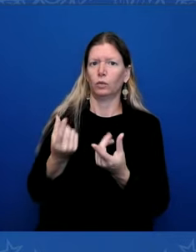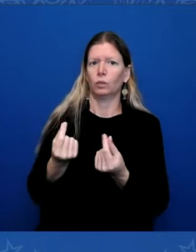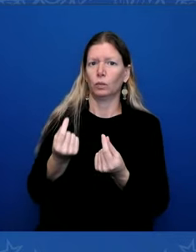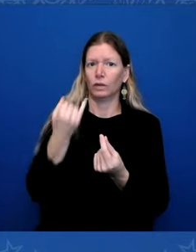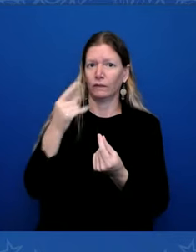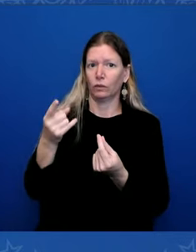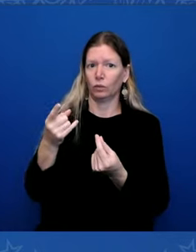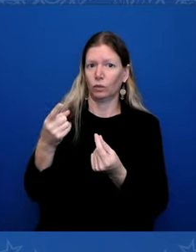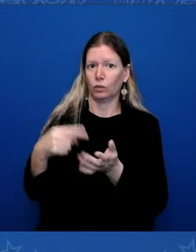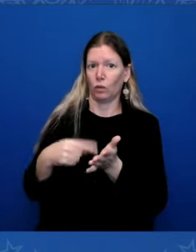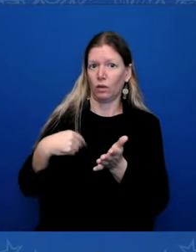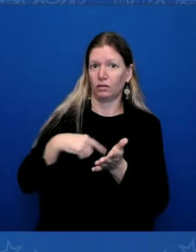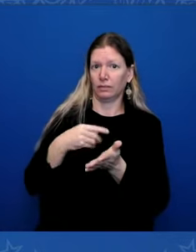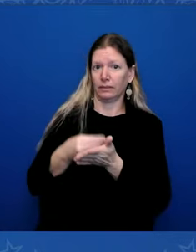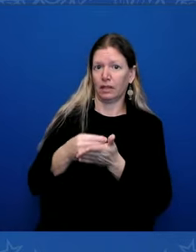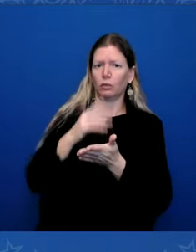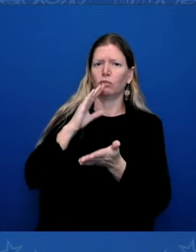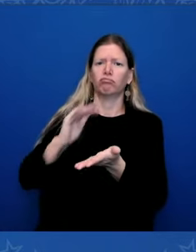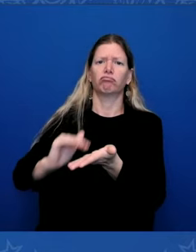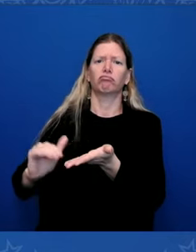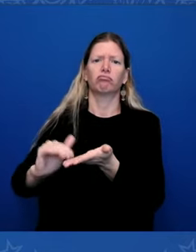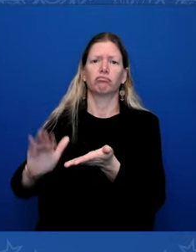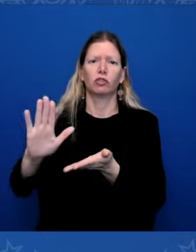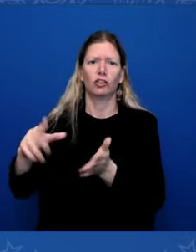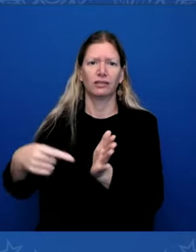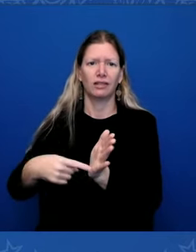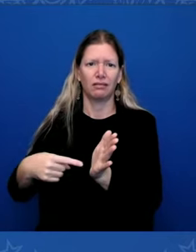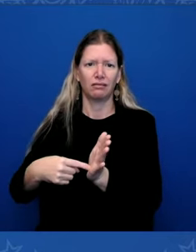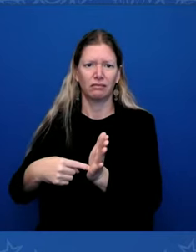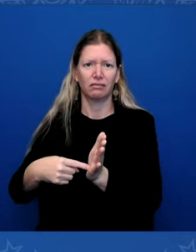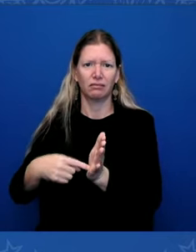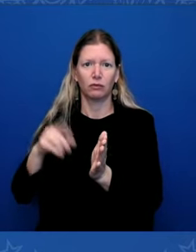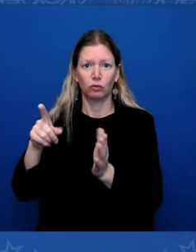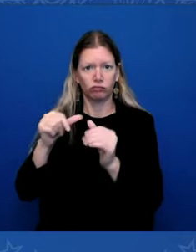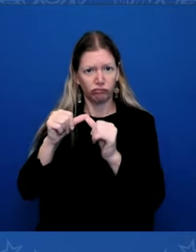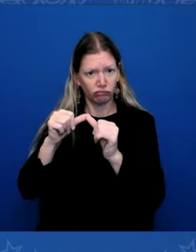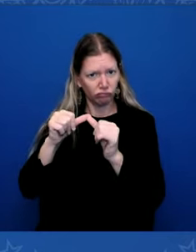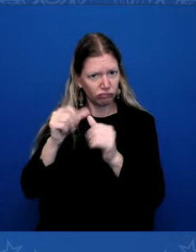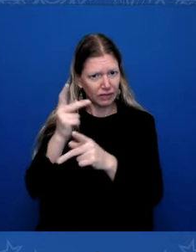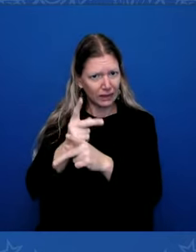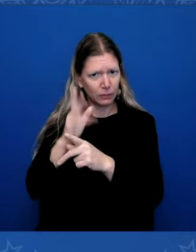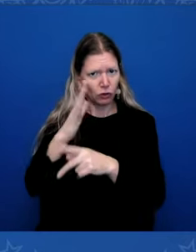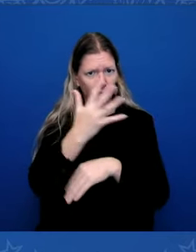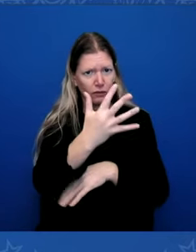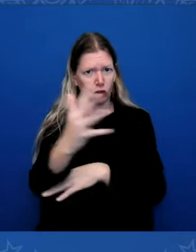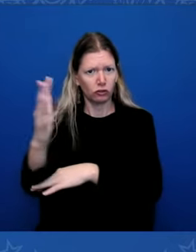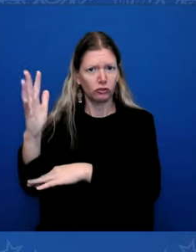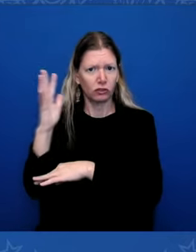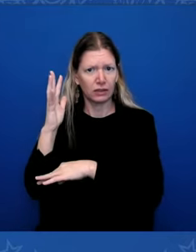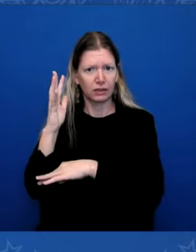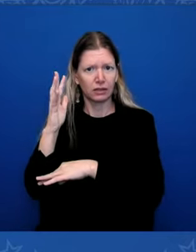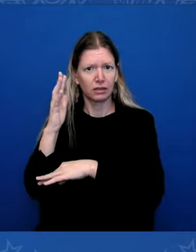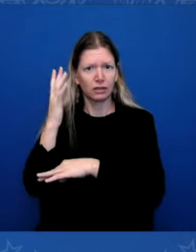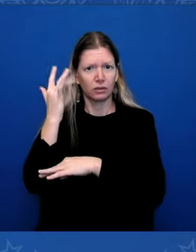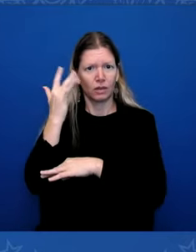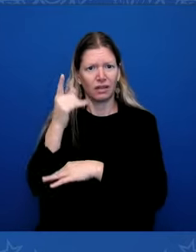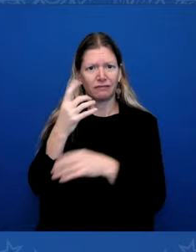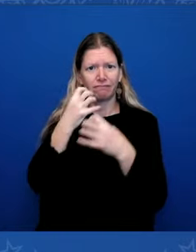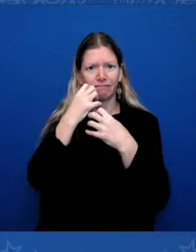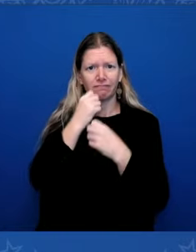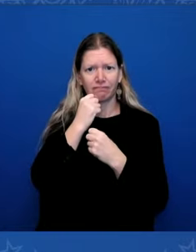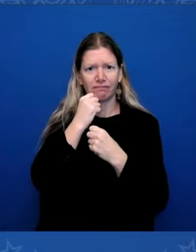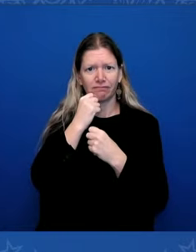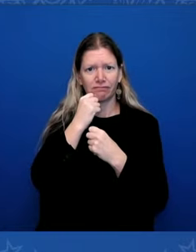that take carbon out of the air. And so we're talking to what we should be go, and the countries that cleared